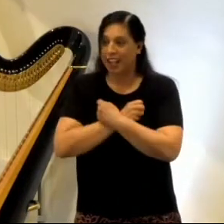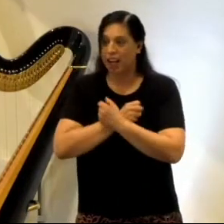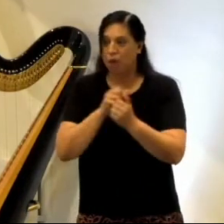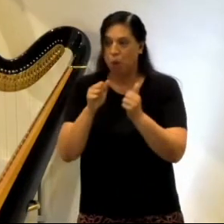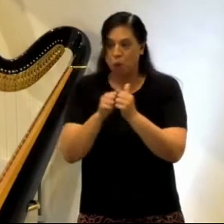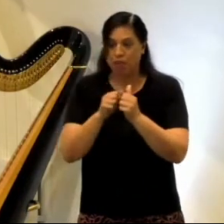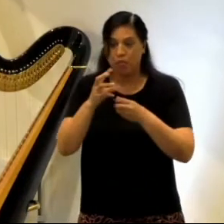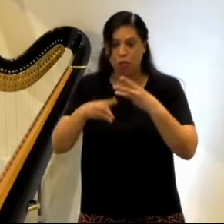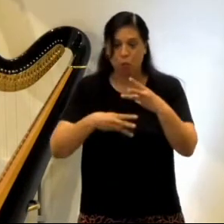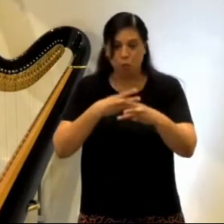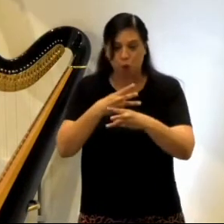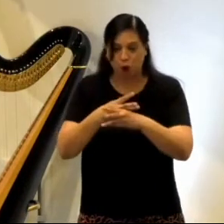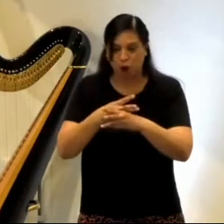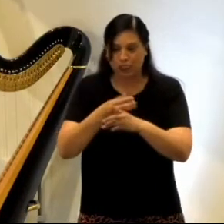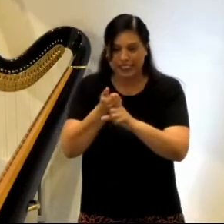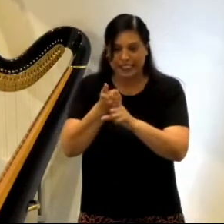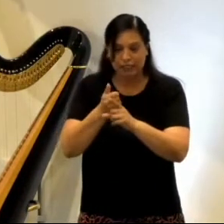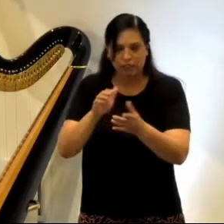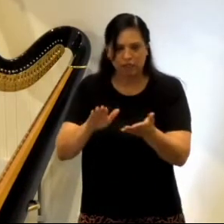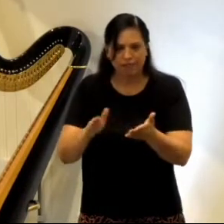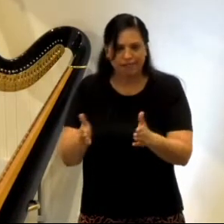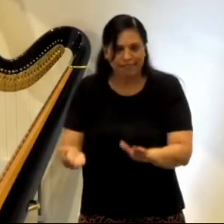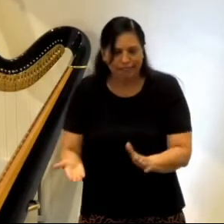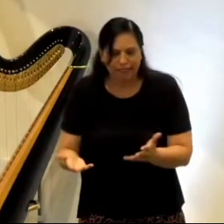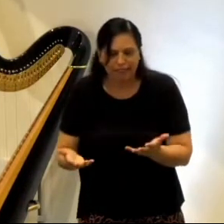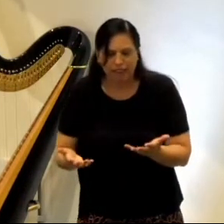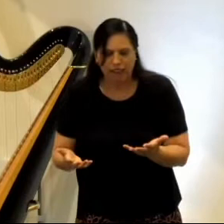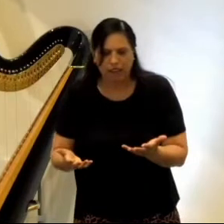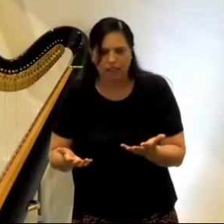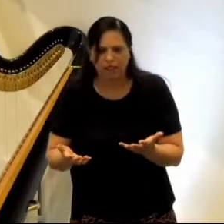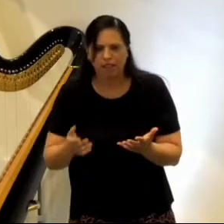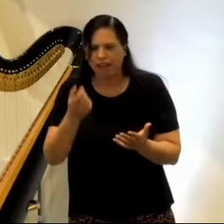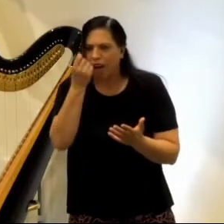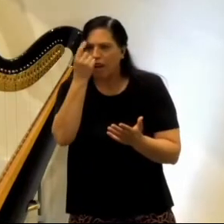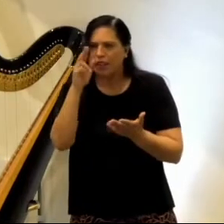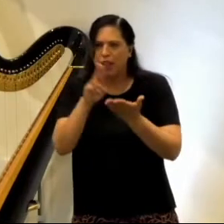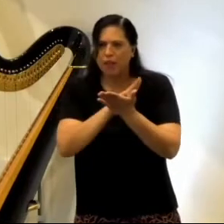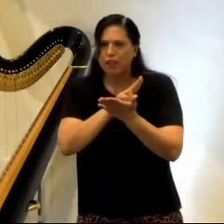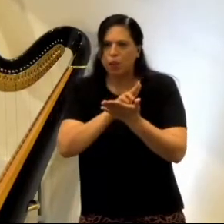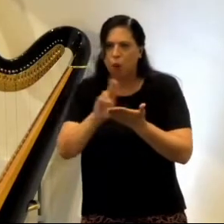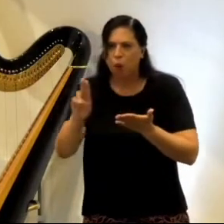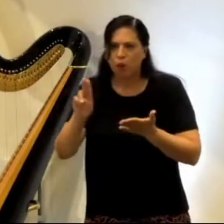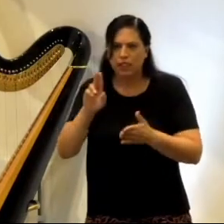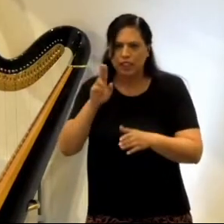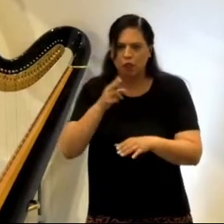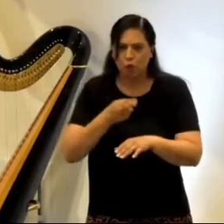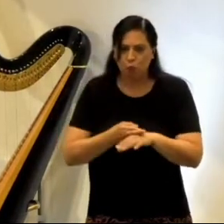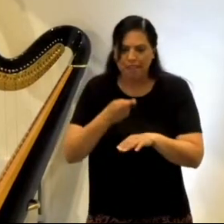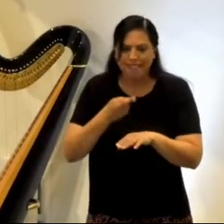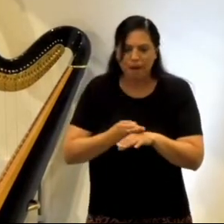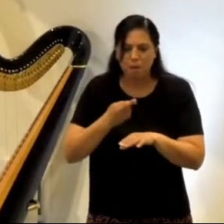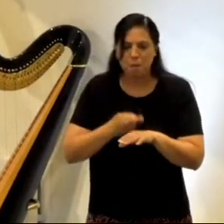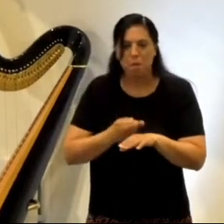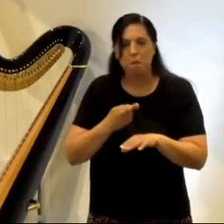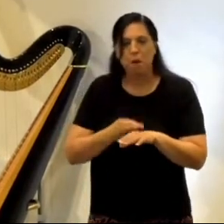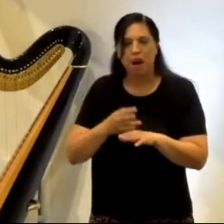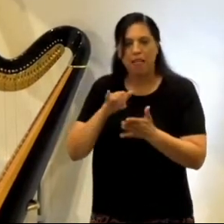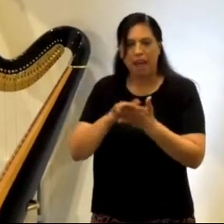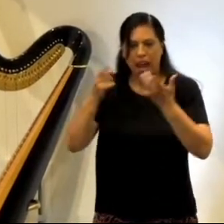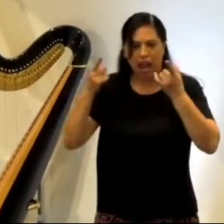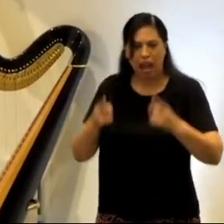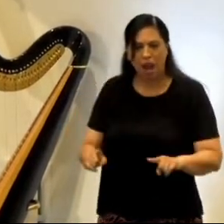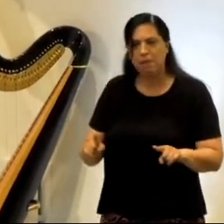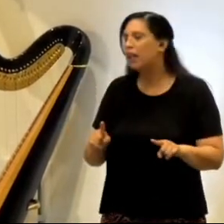our life as followers of Christ. There's a holy rhythm that's involved here where we gather together as God's people, we